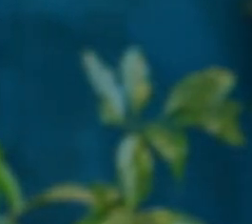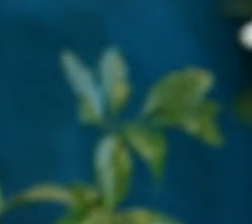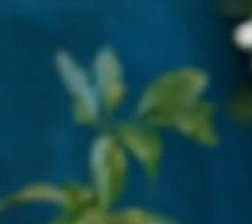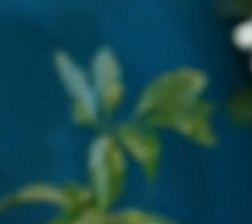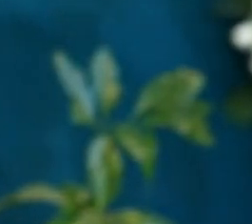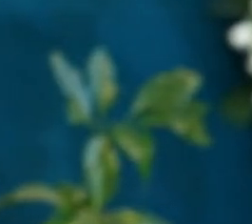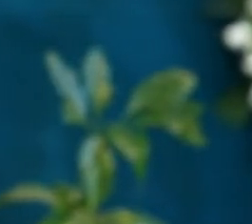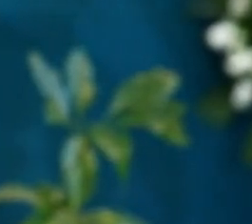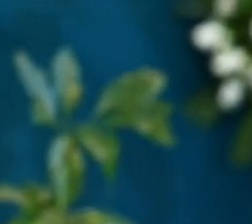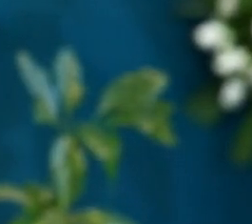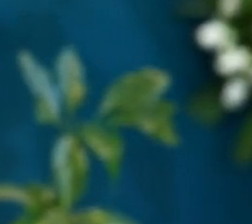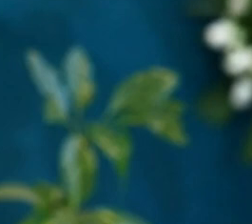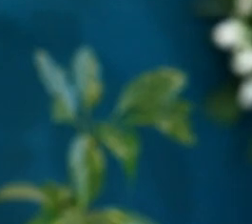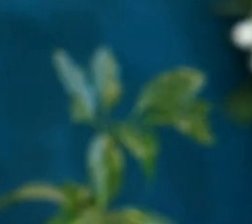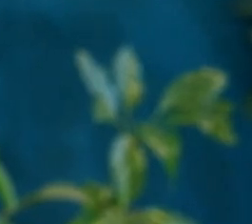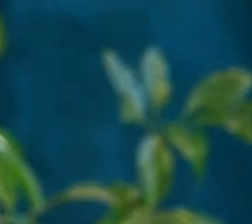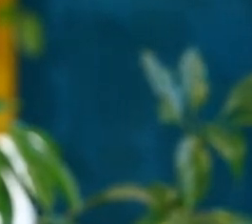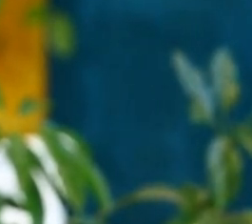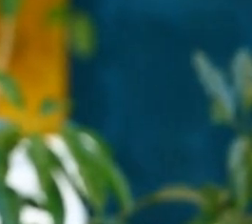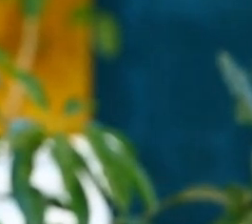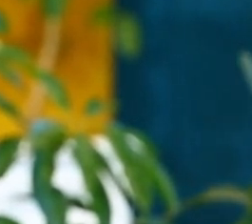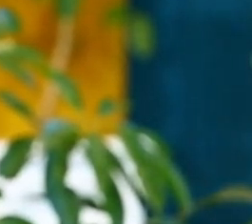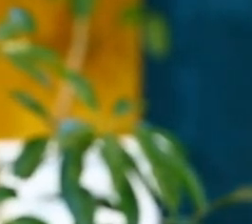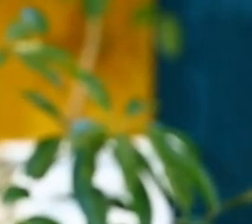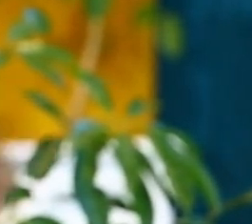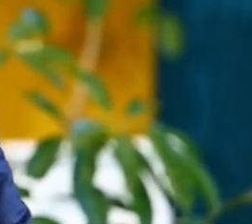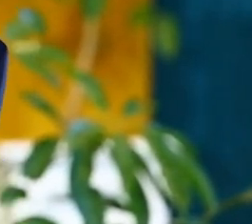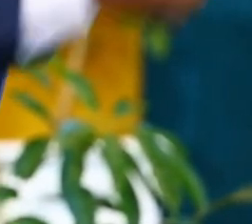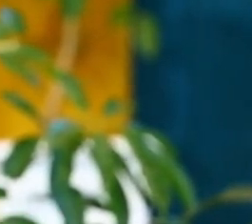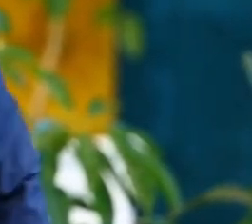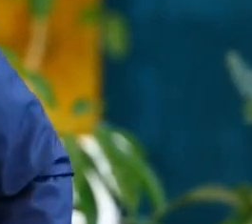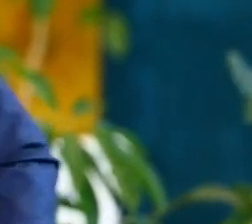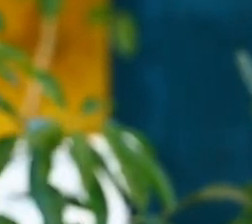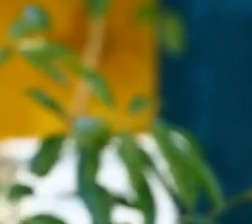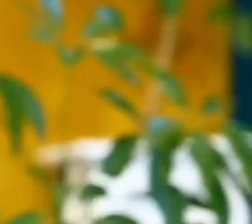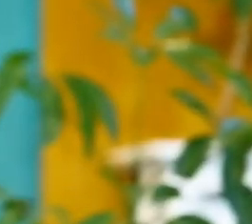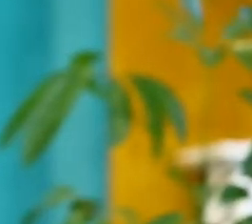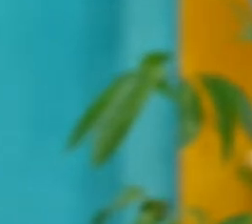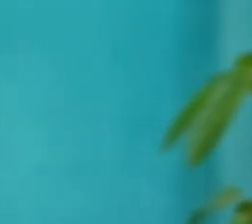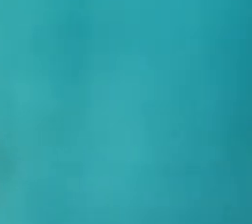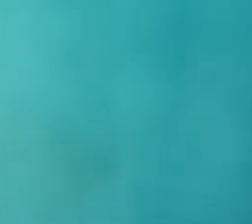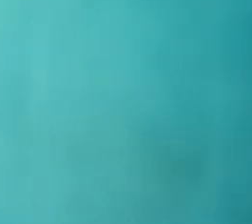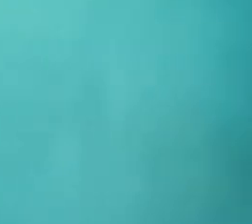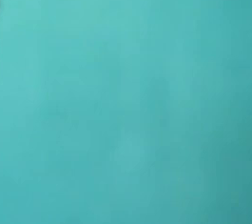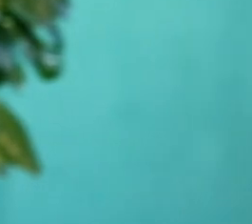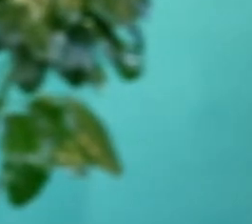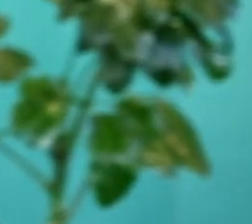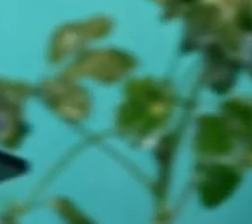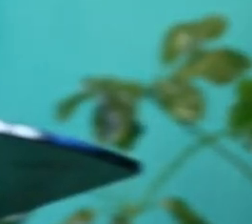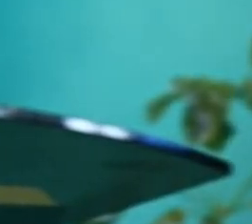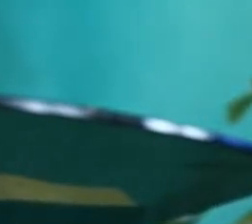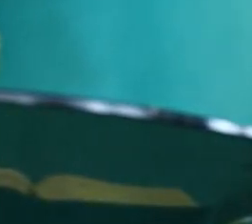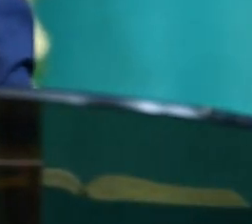we are taking steps, also we are manufacturing what? It's correct. We are manufacturing money. So when we